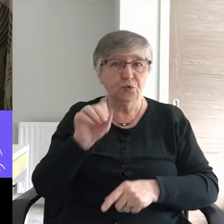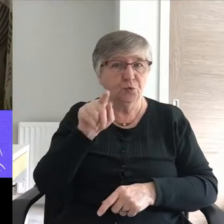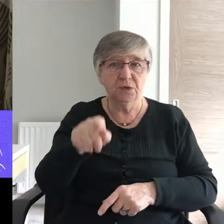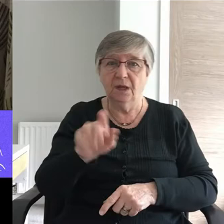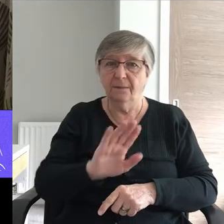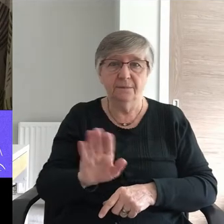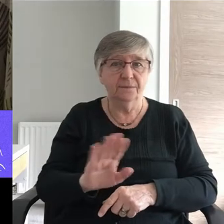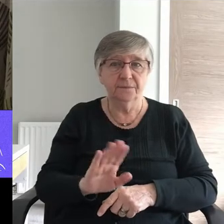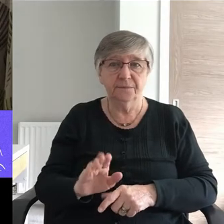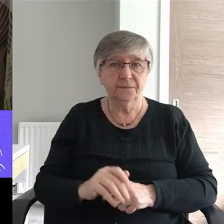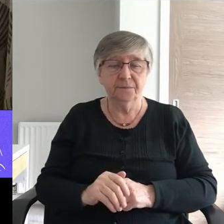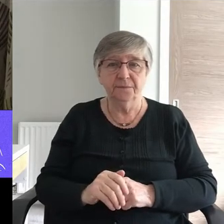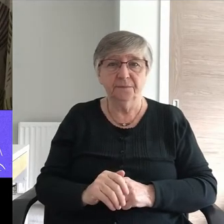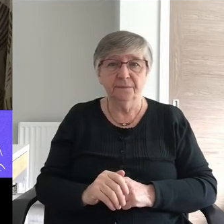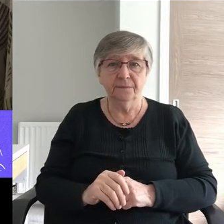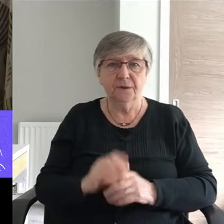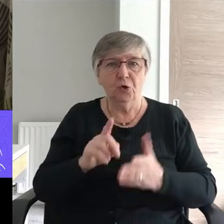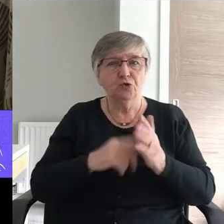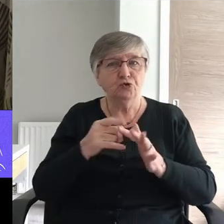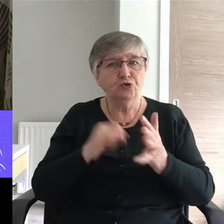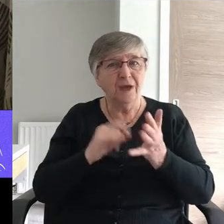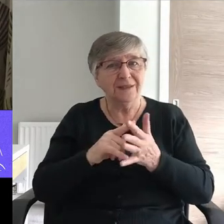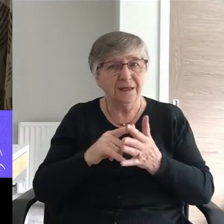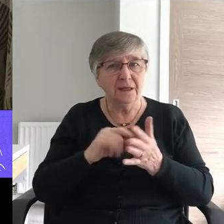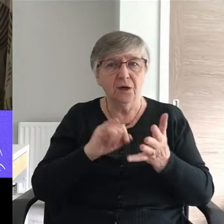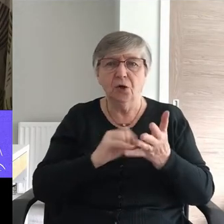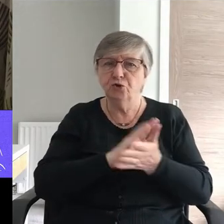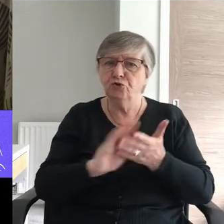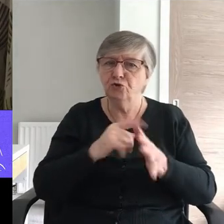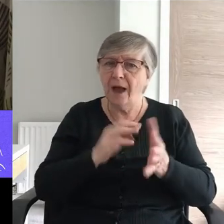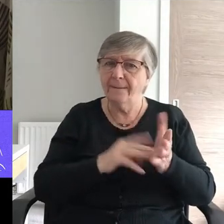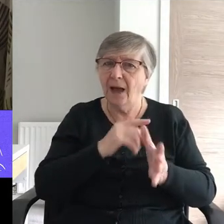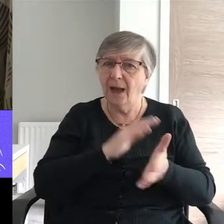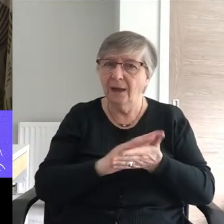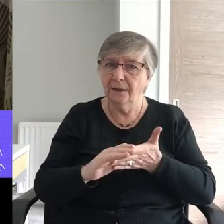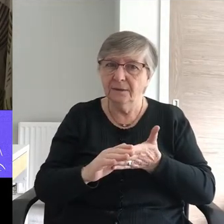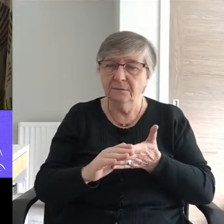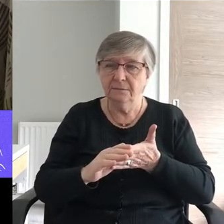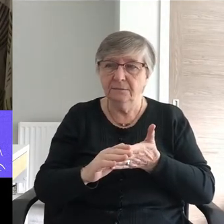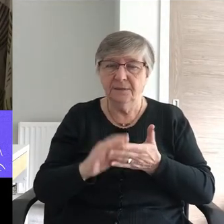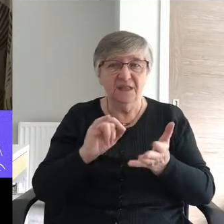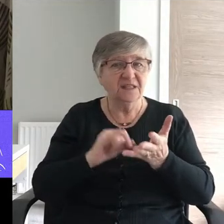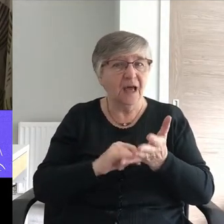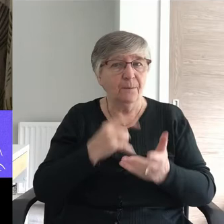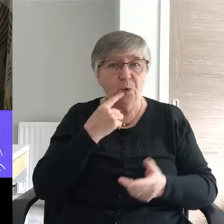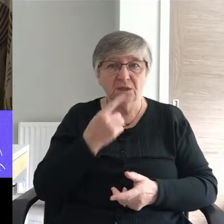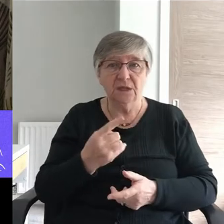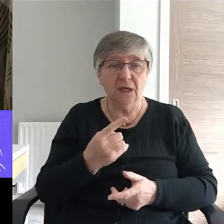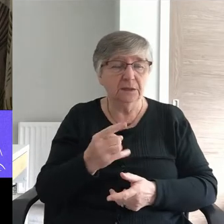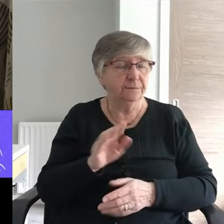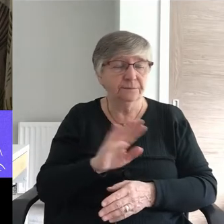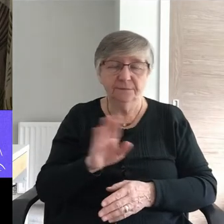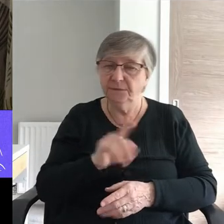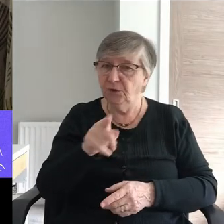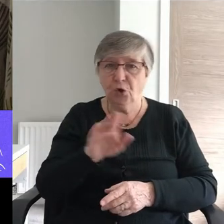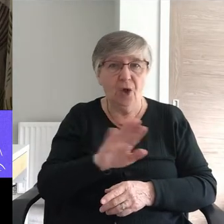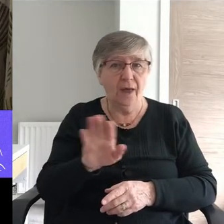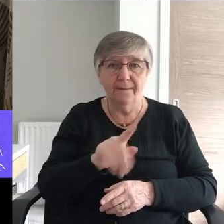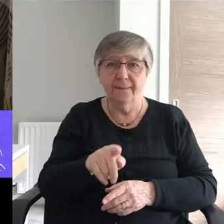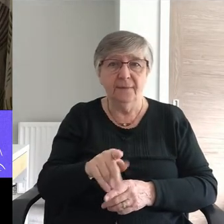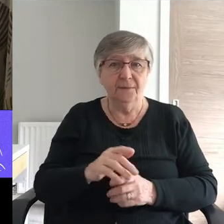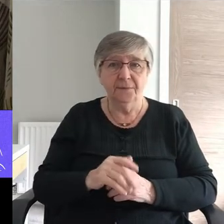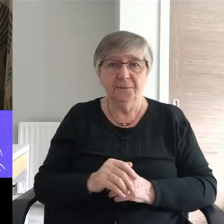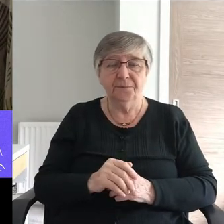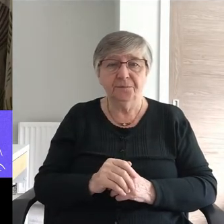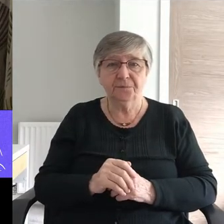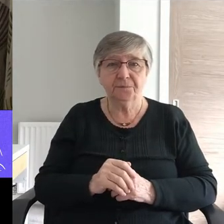this one either." Jesse then had Shammah pass by, but Samuel said, "Nor has the Lord chosen this one."